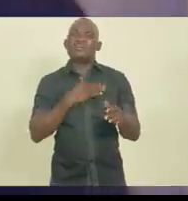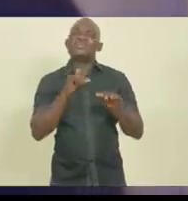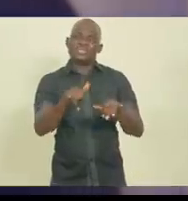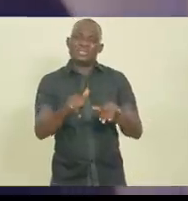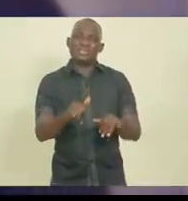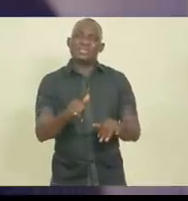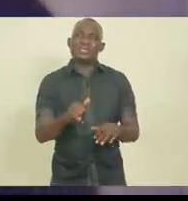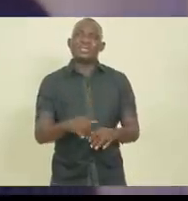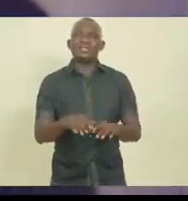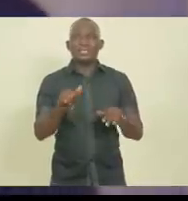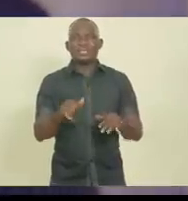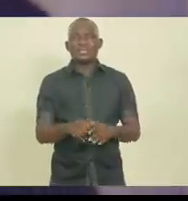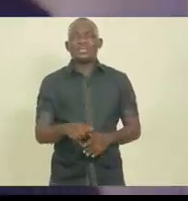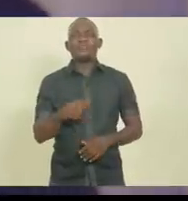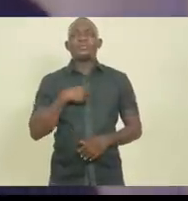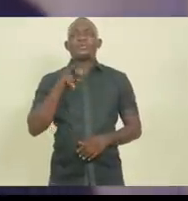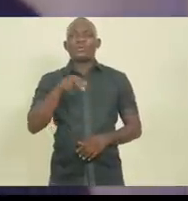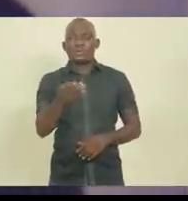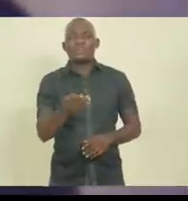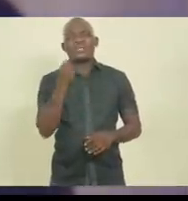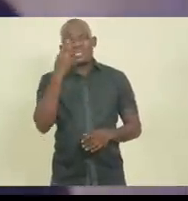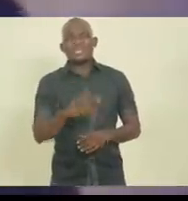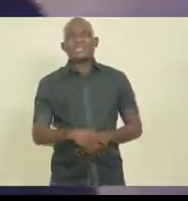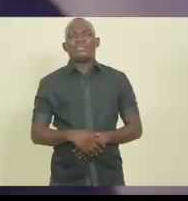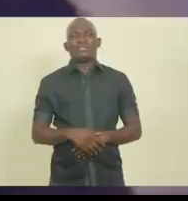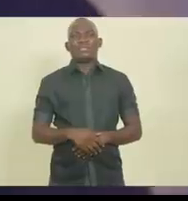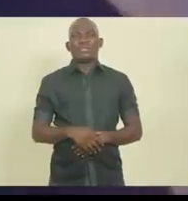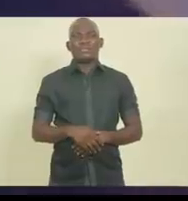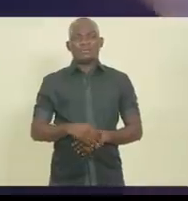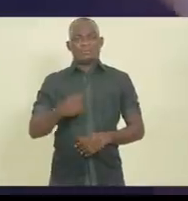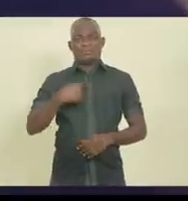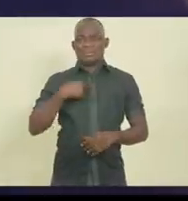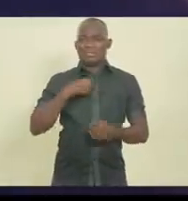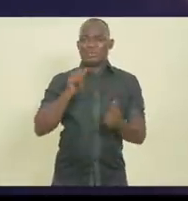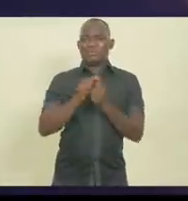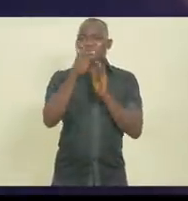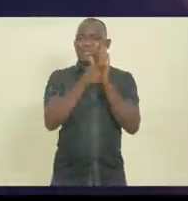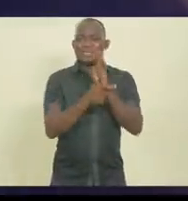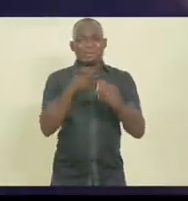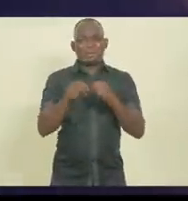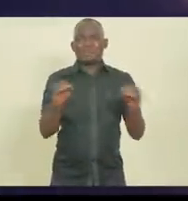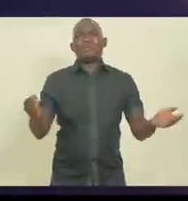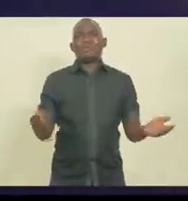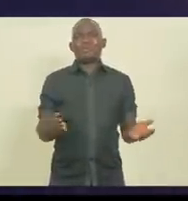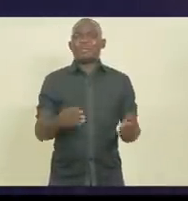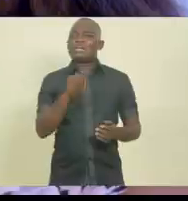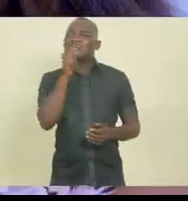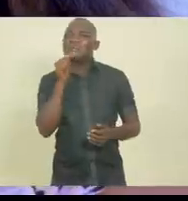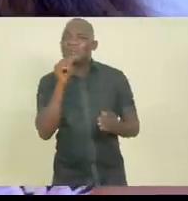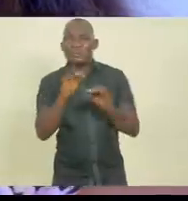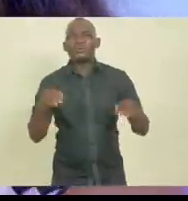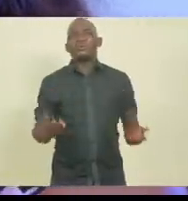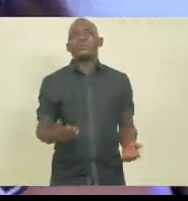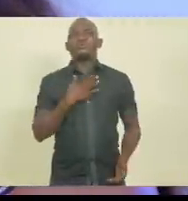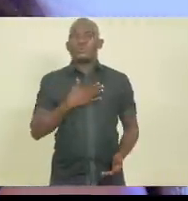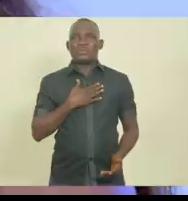Please stay. See, I need you to understand that there's nothing between Koko and I, and there's nothing going to happen between both of us.